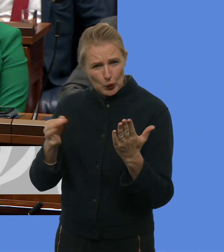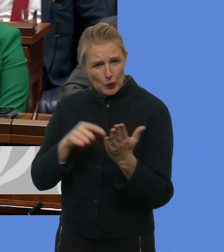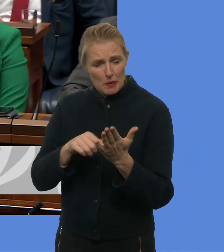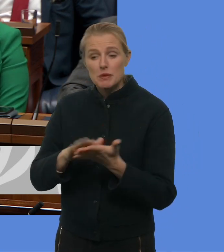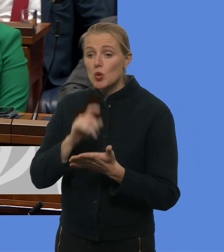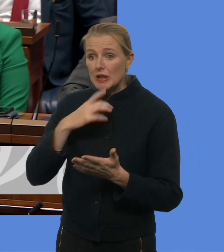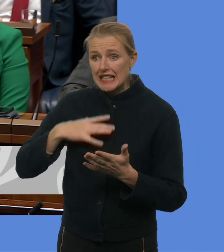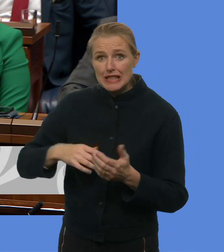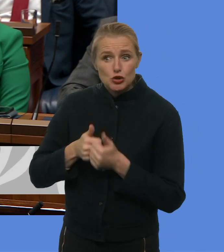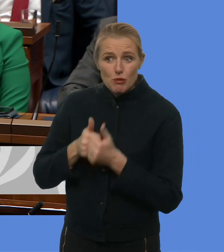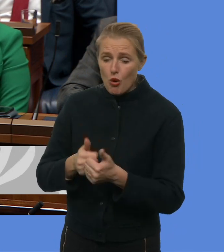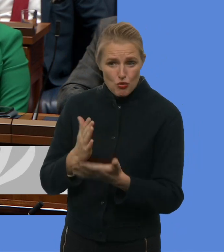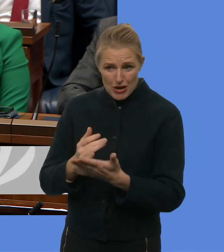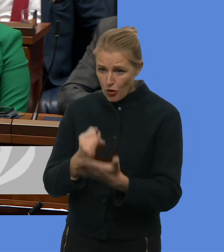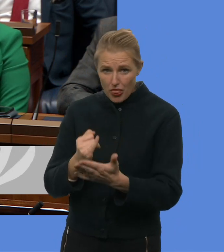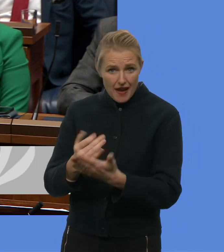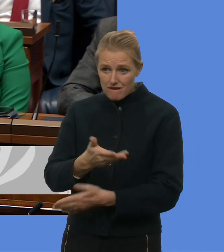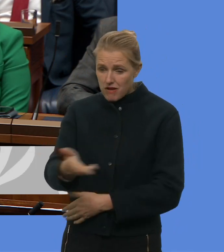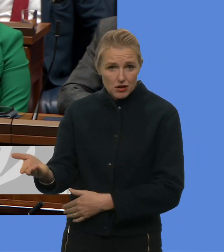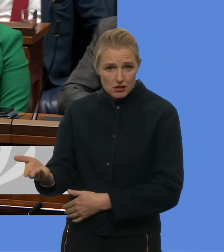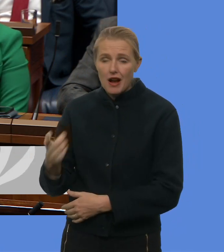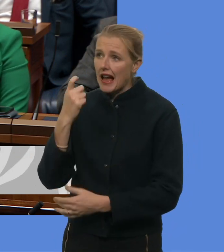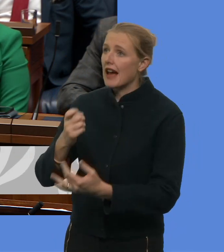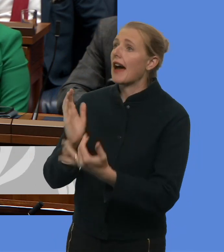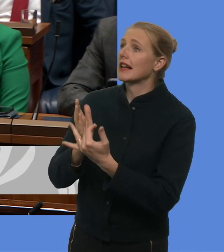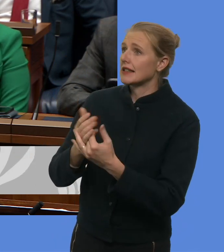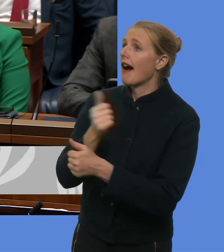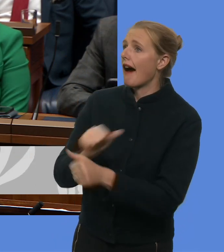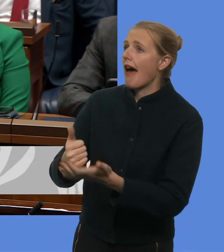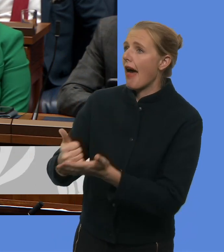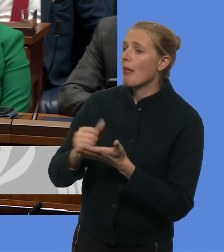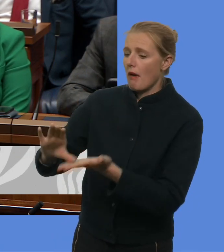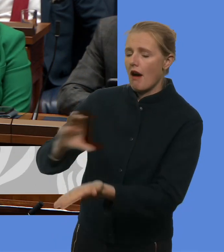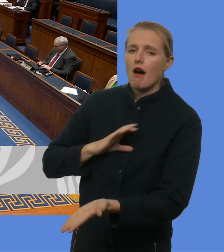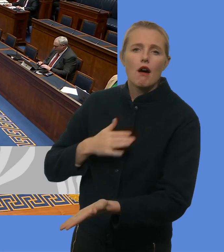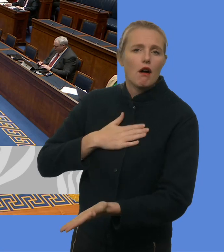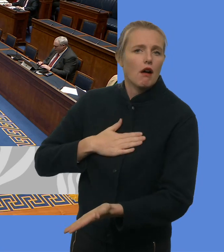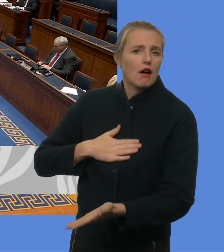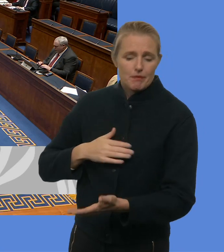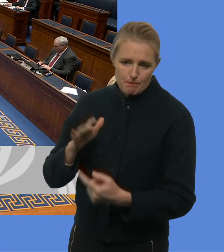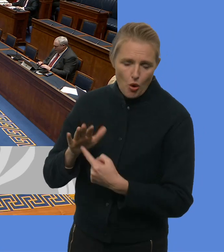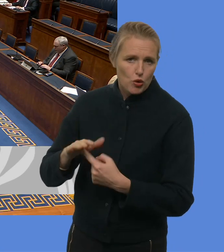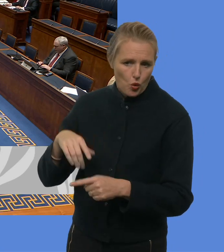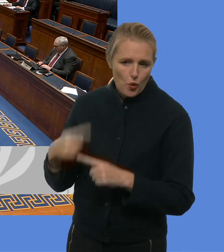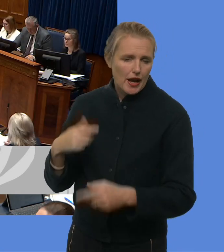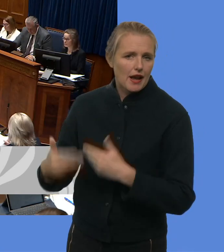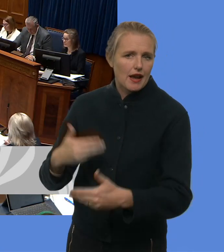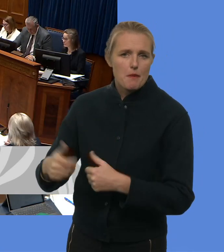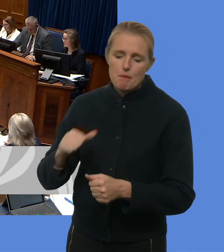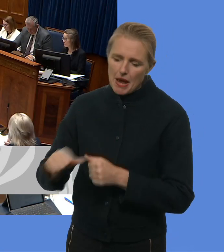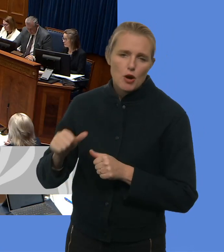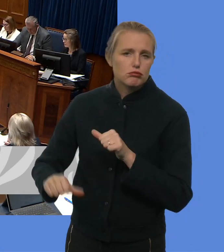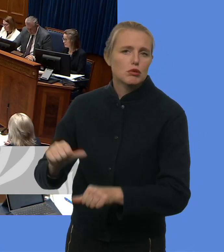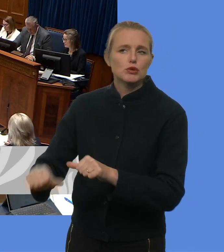that support through no fault of their own are able to access that in a more timely way. Liz Kimmins. The Deputy